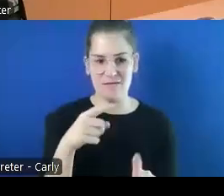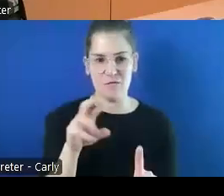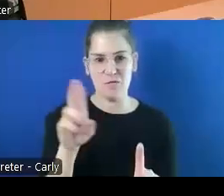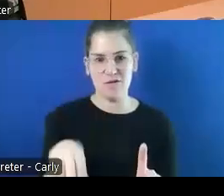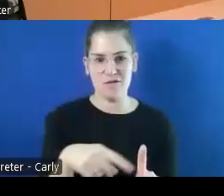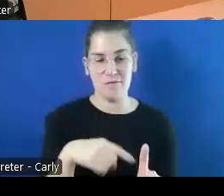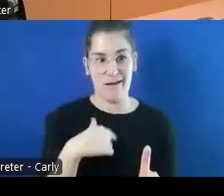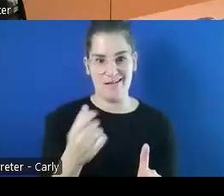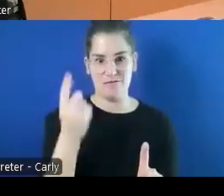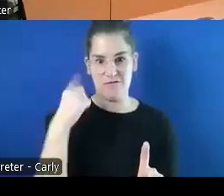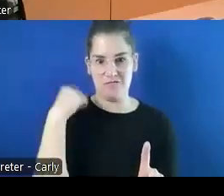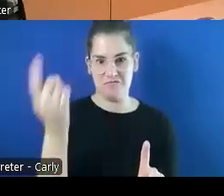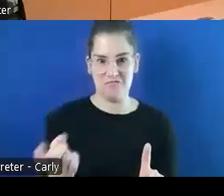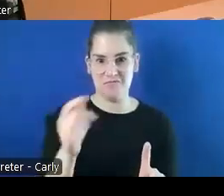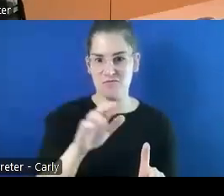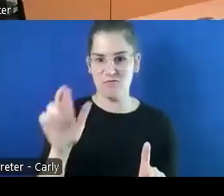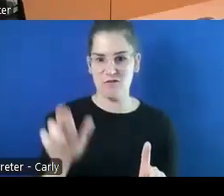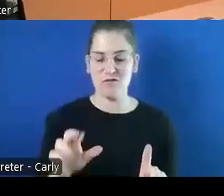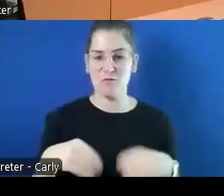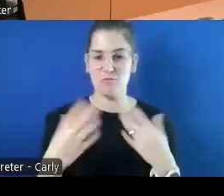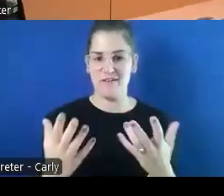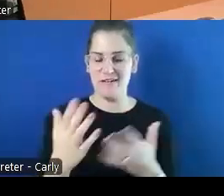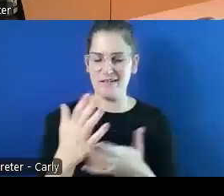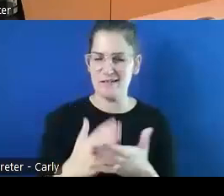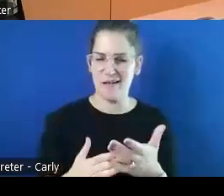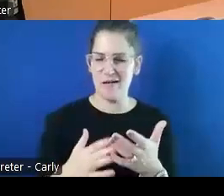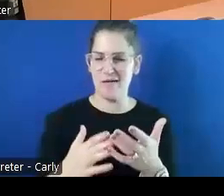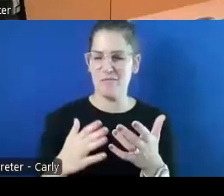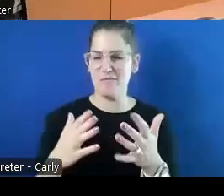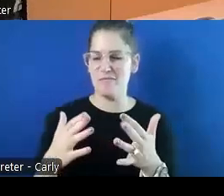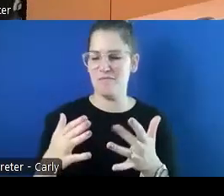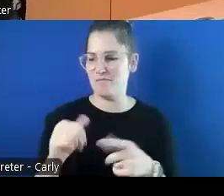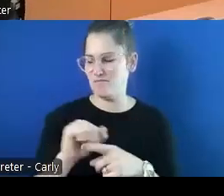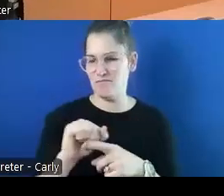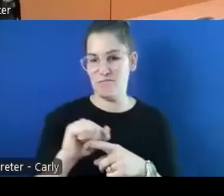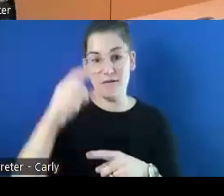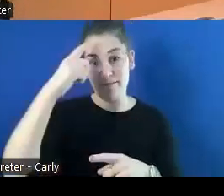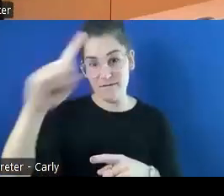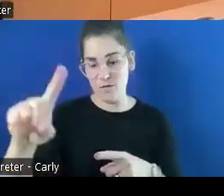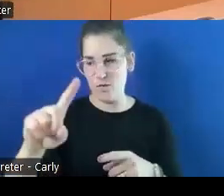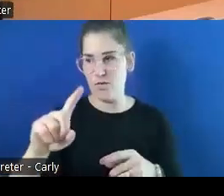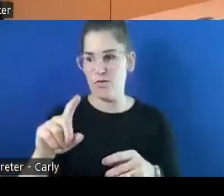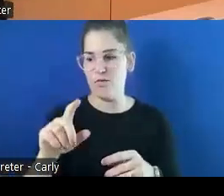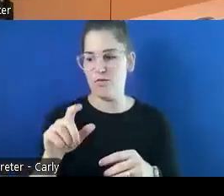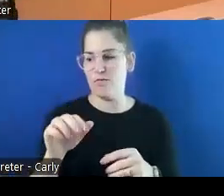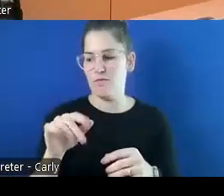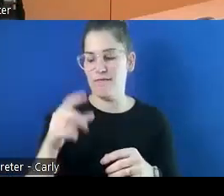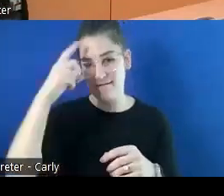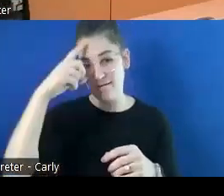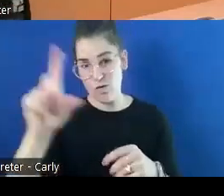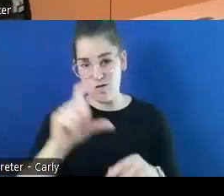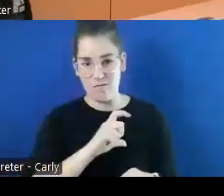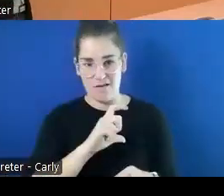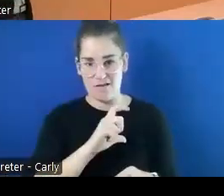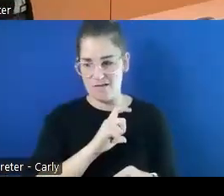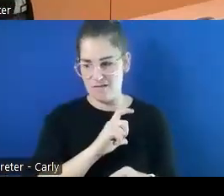my understanding was that they were providing some sort of training for police officers that go